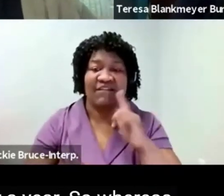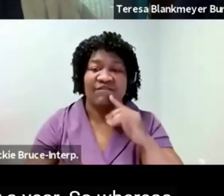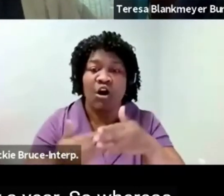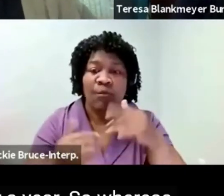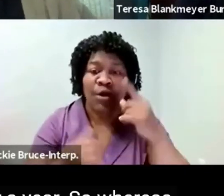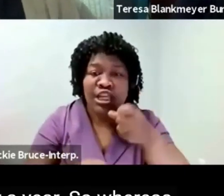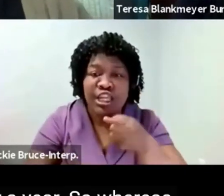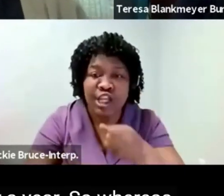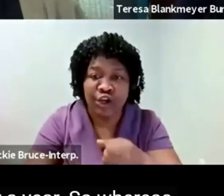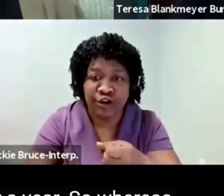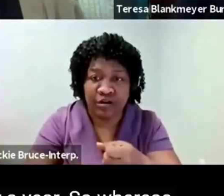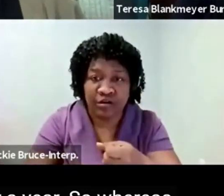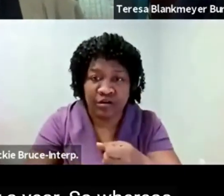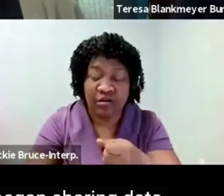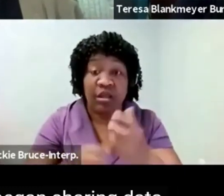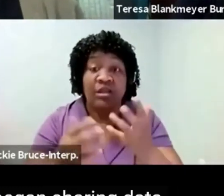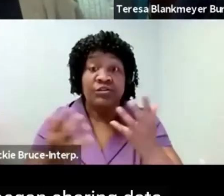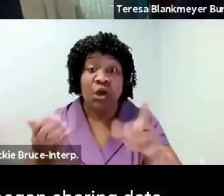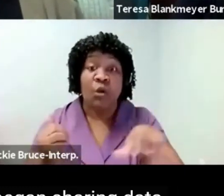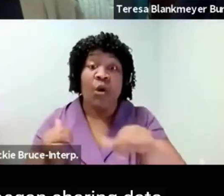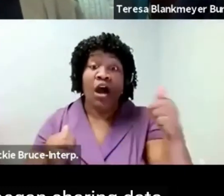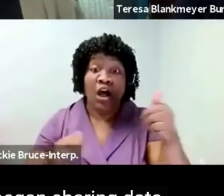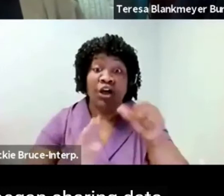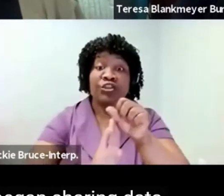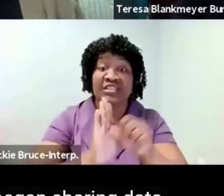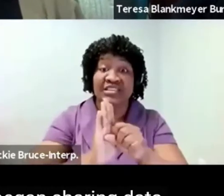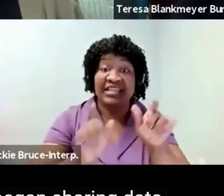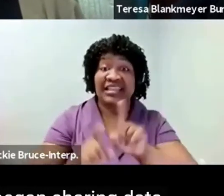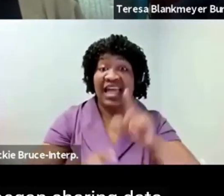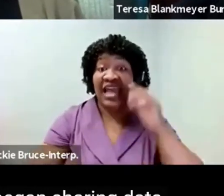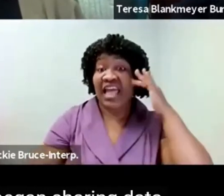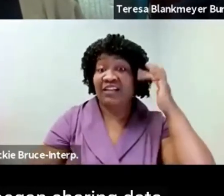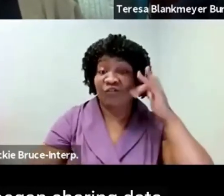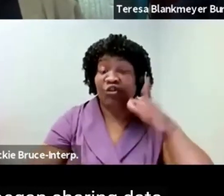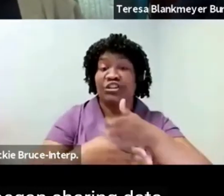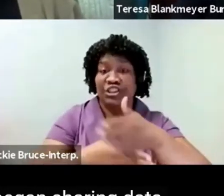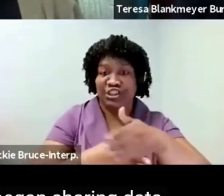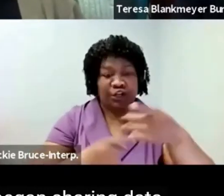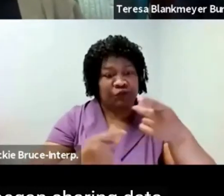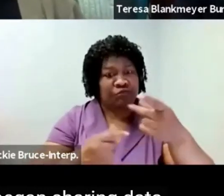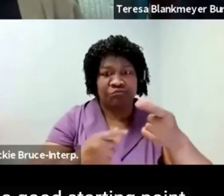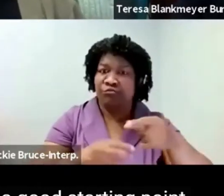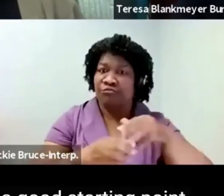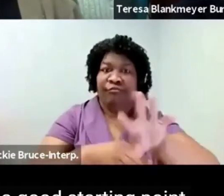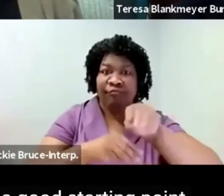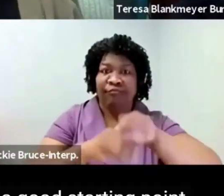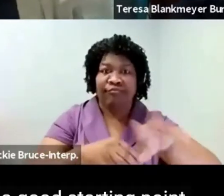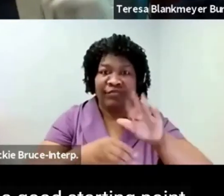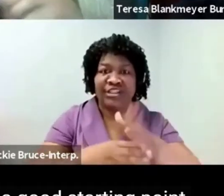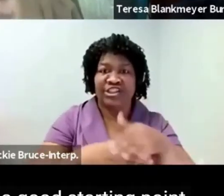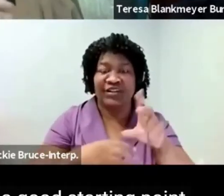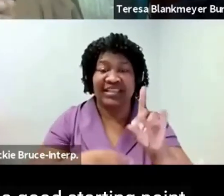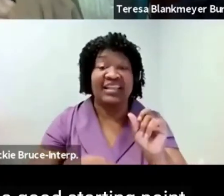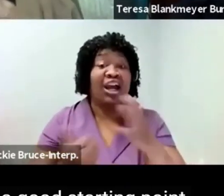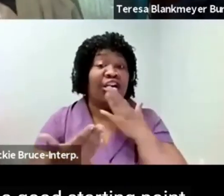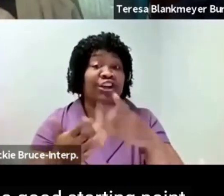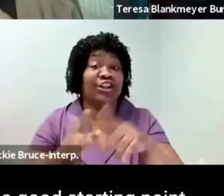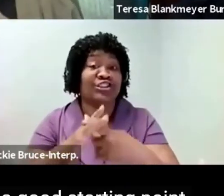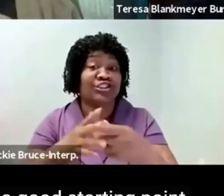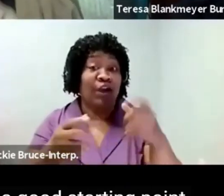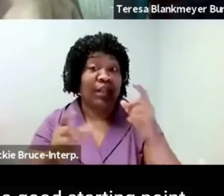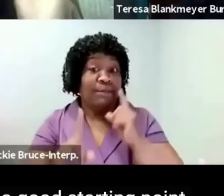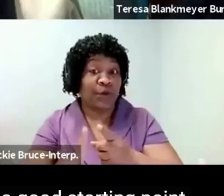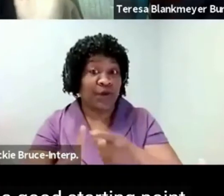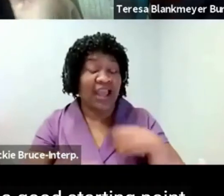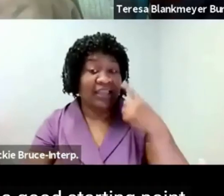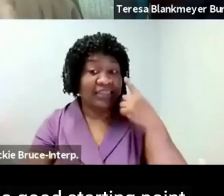year. And so, whereas other states like California began sharing data very early on in the pandemic. So I think a good starting point would